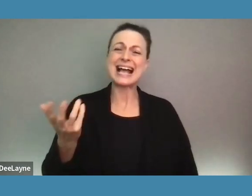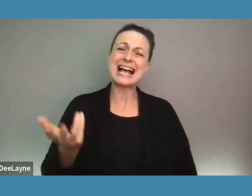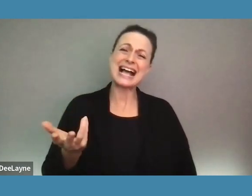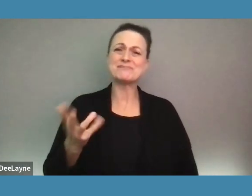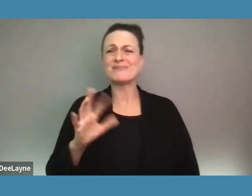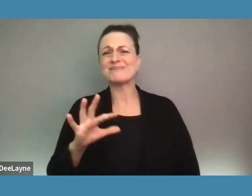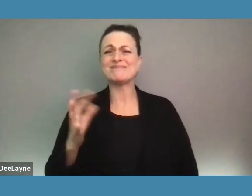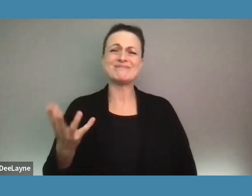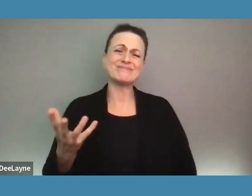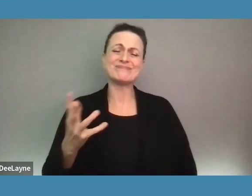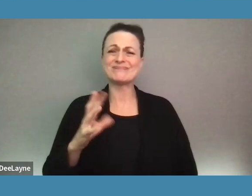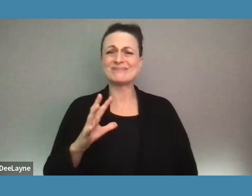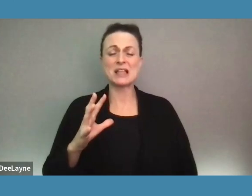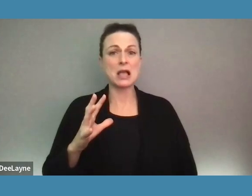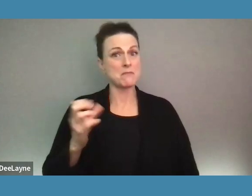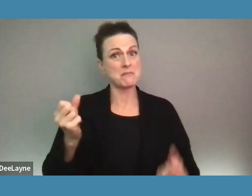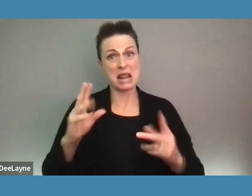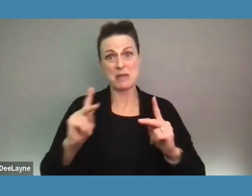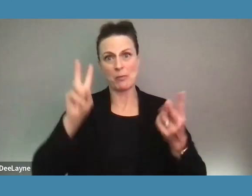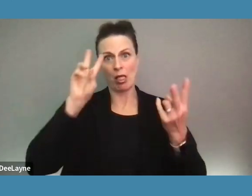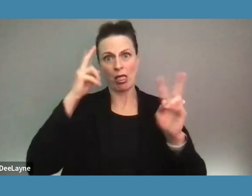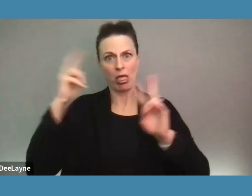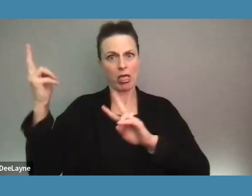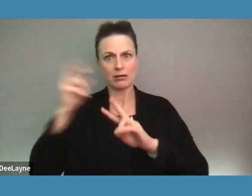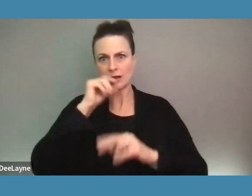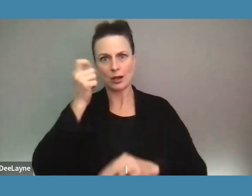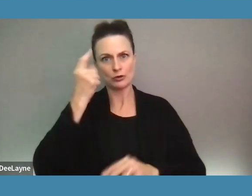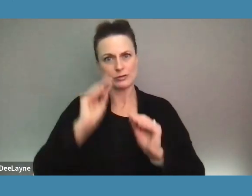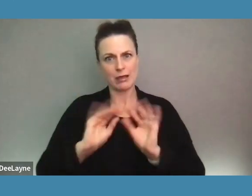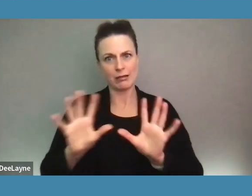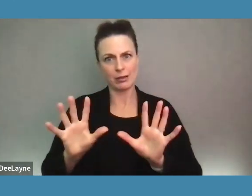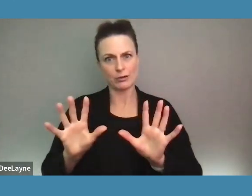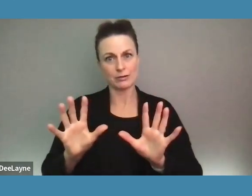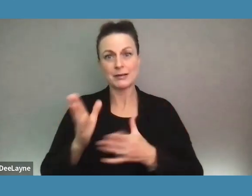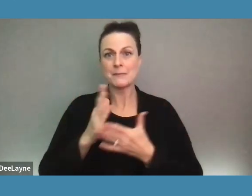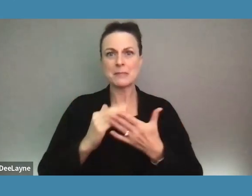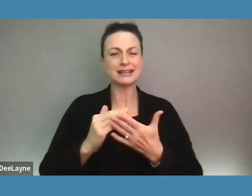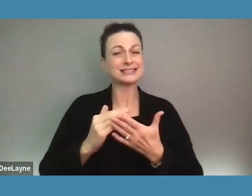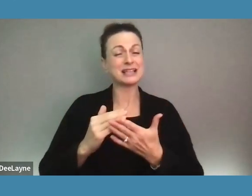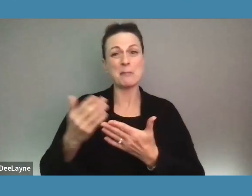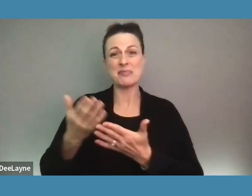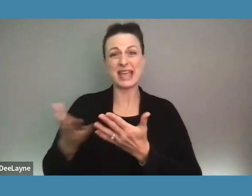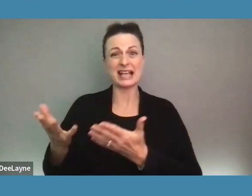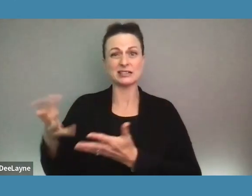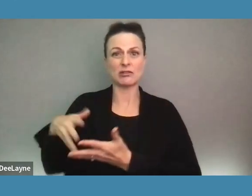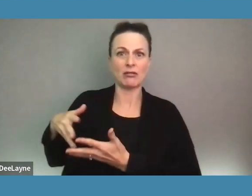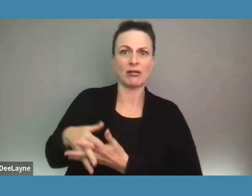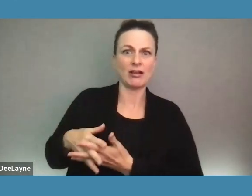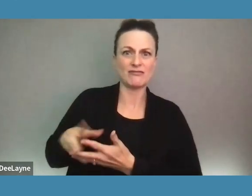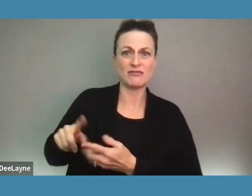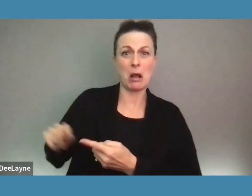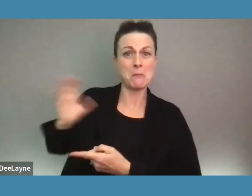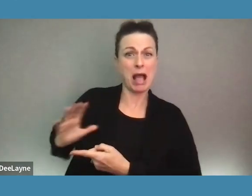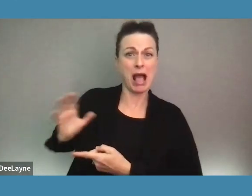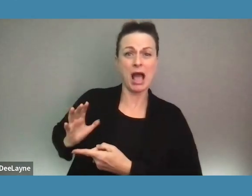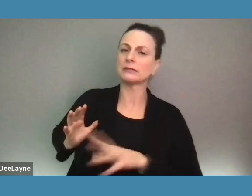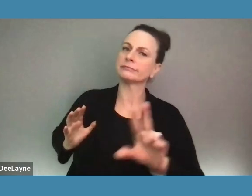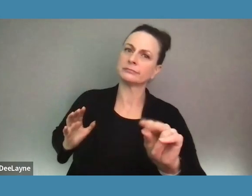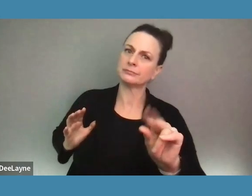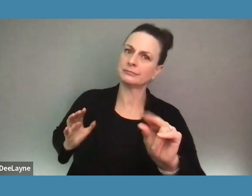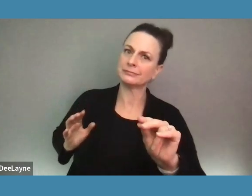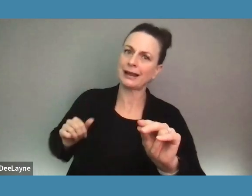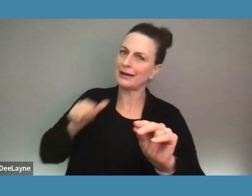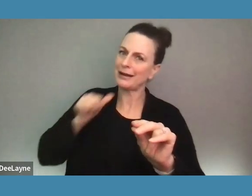is kind of misunderstood in that, things are grandfathered in. That's really not the case, but there are